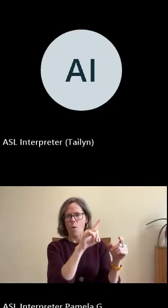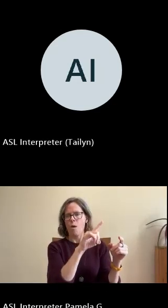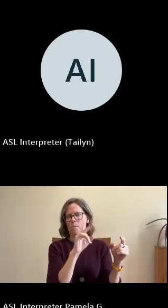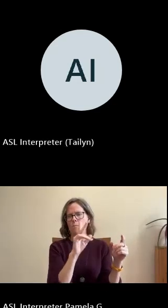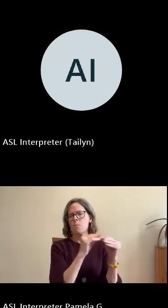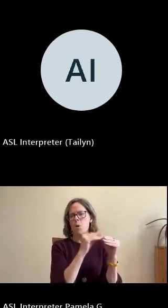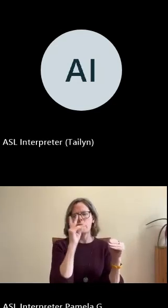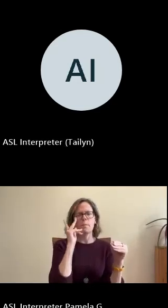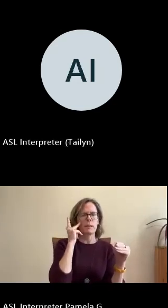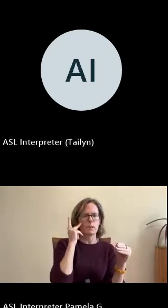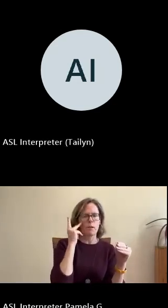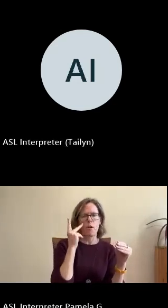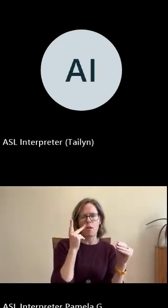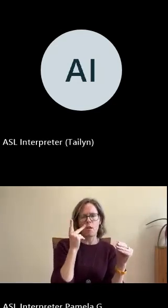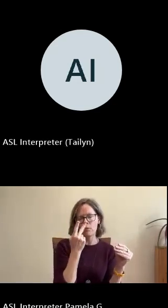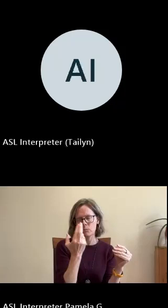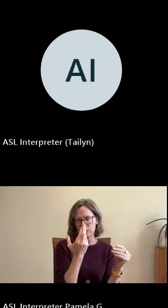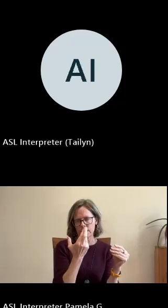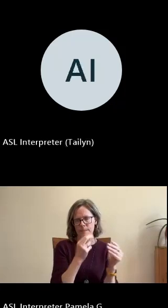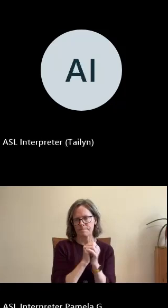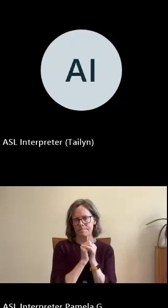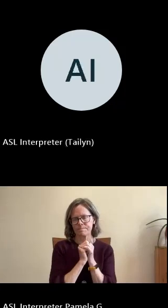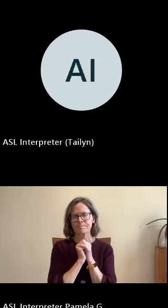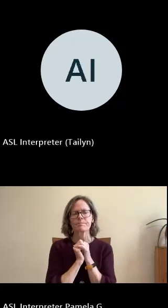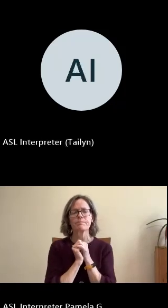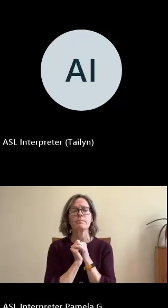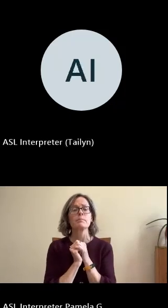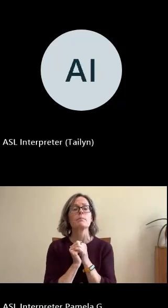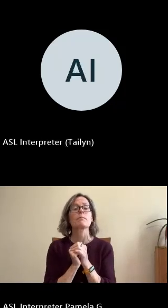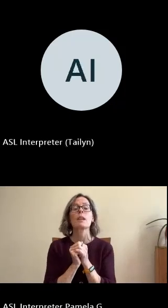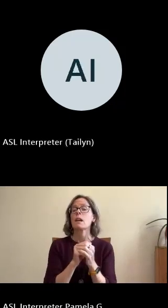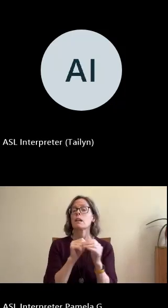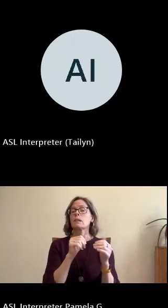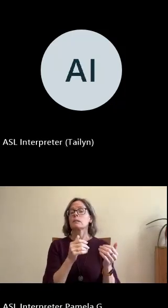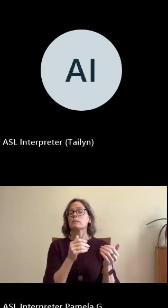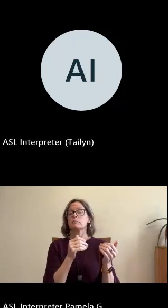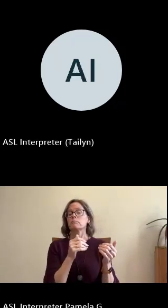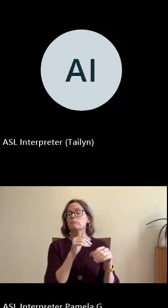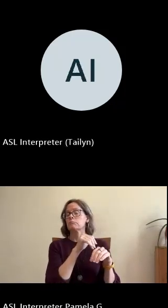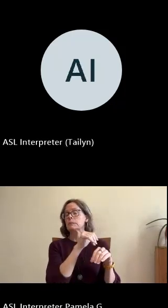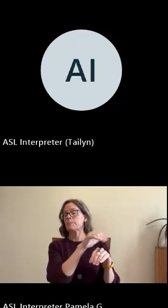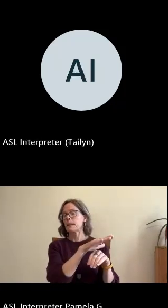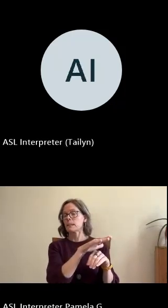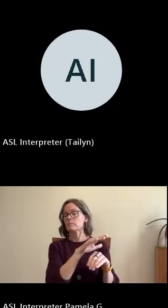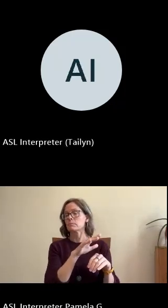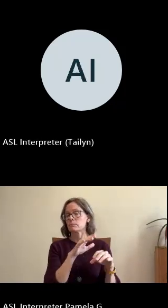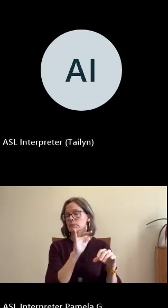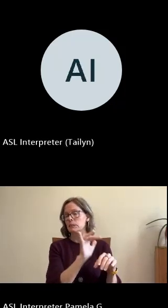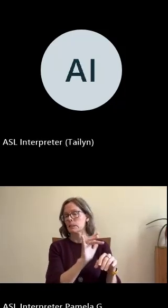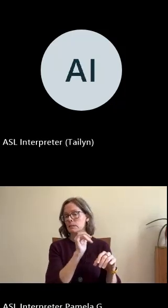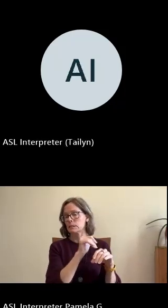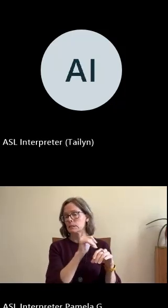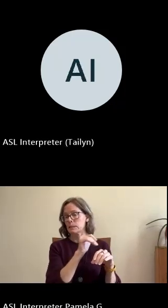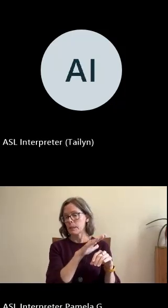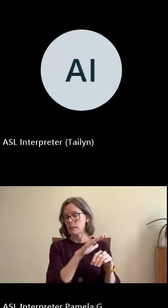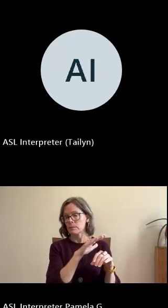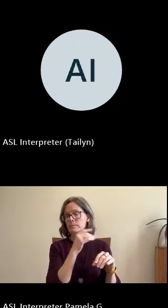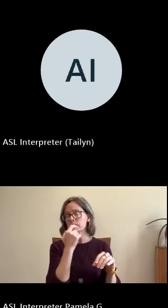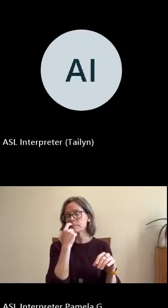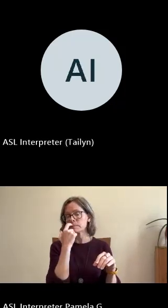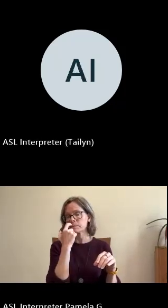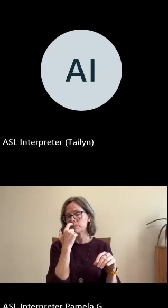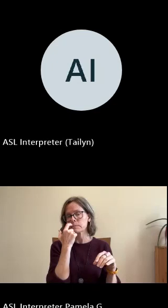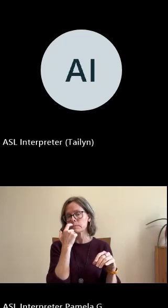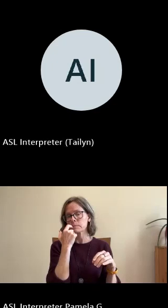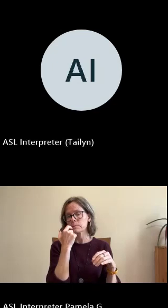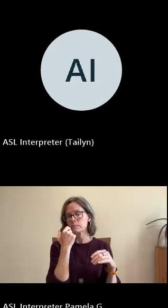So that's about and then you just click submit, and you sometimes in